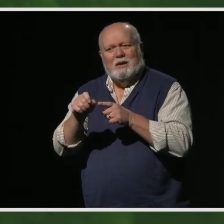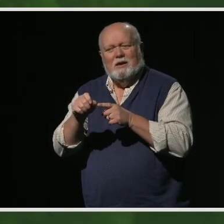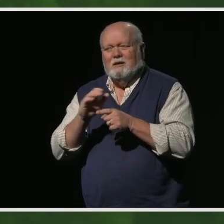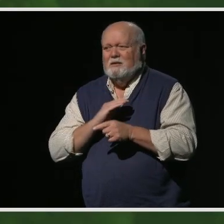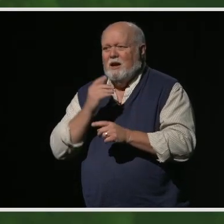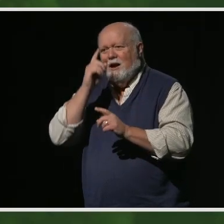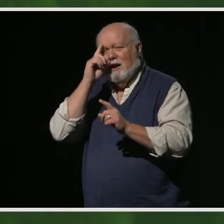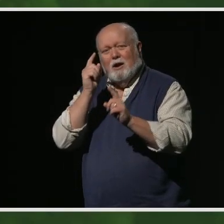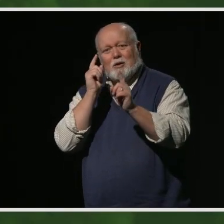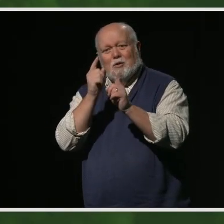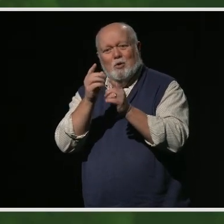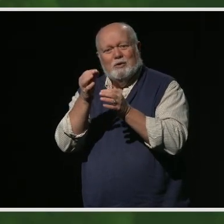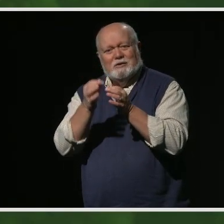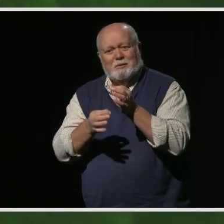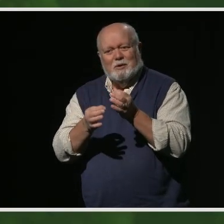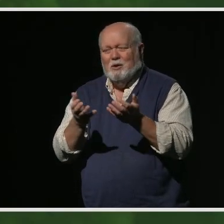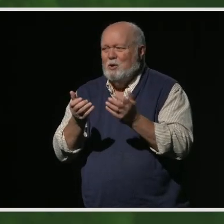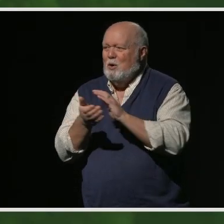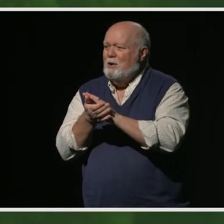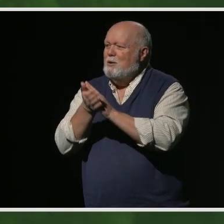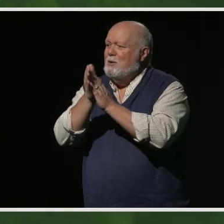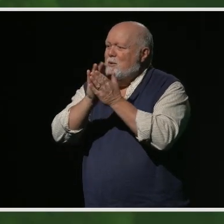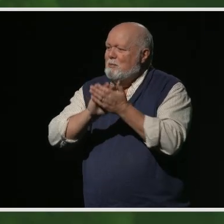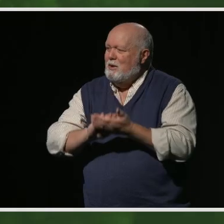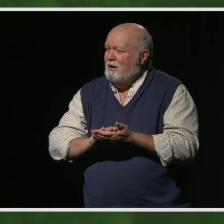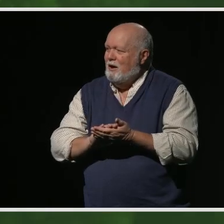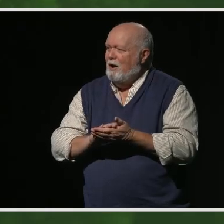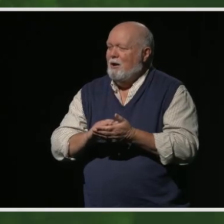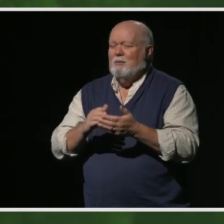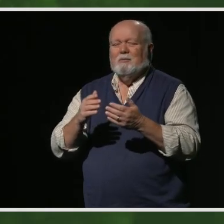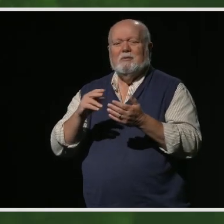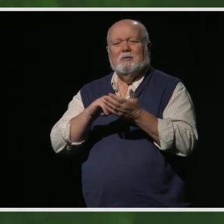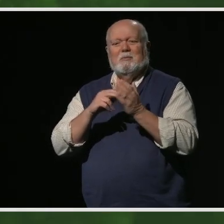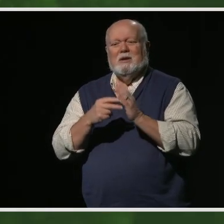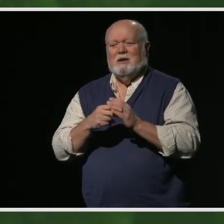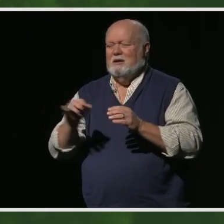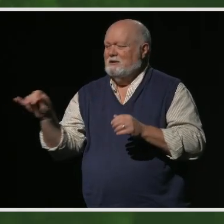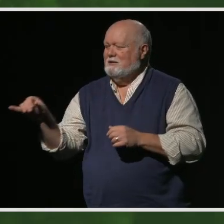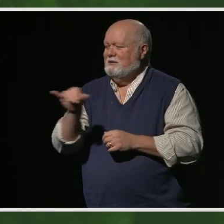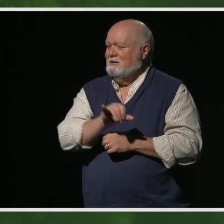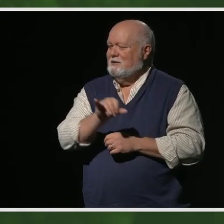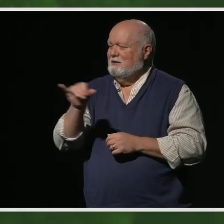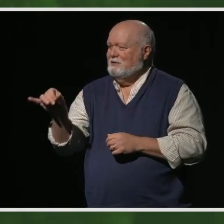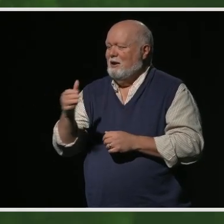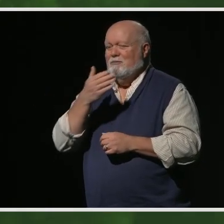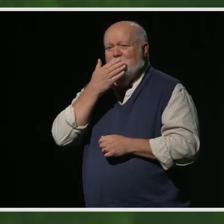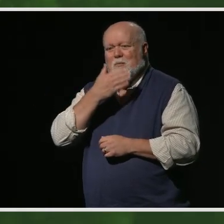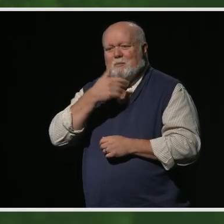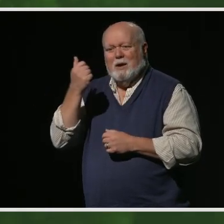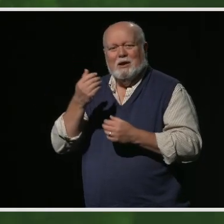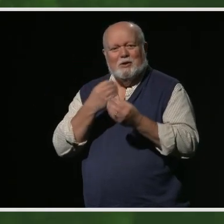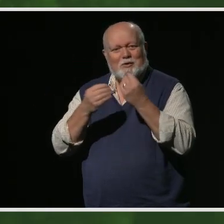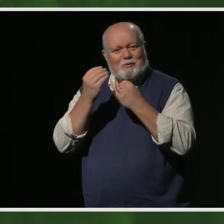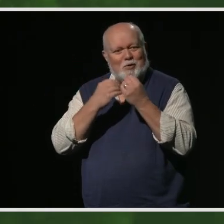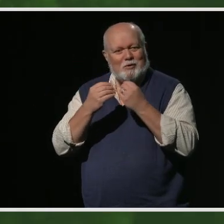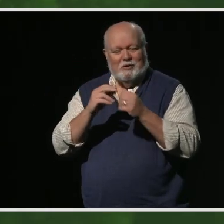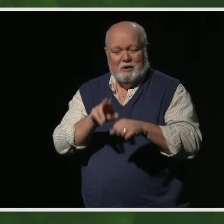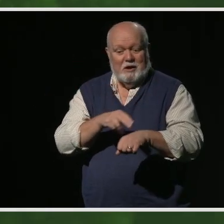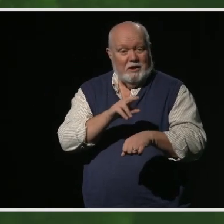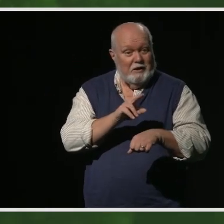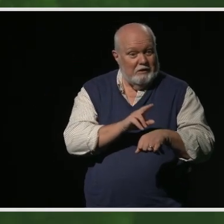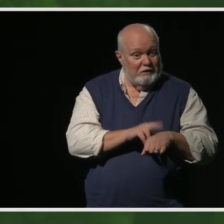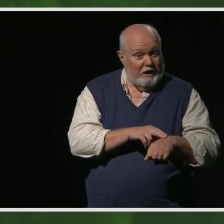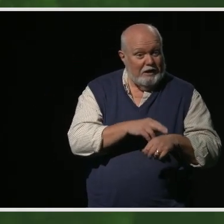We want to become as synonymous with better flour, one that offers natural protein, prebiotic fiber,